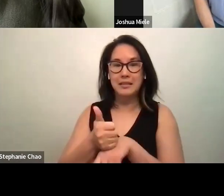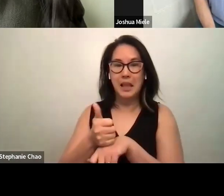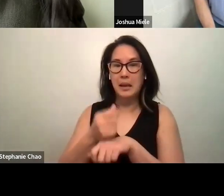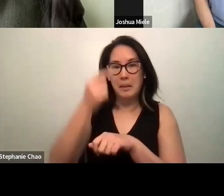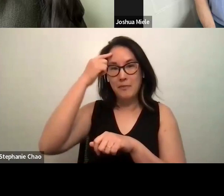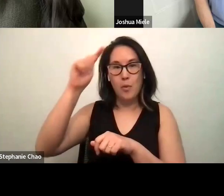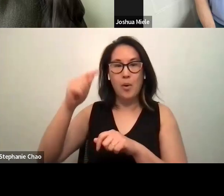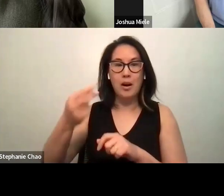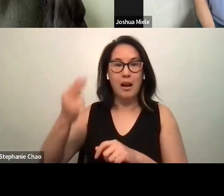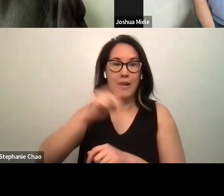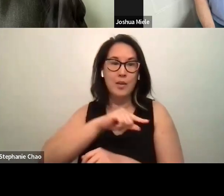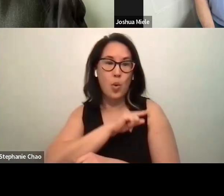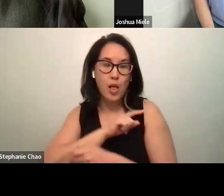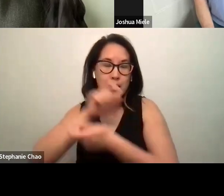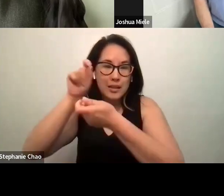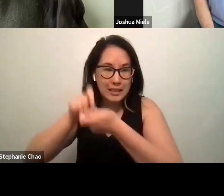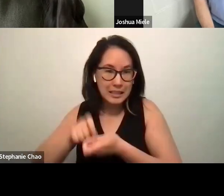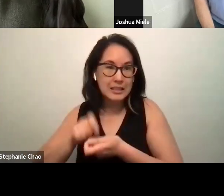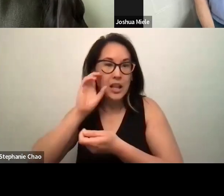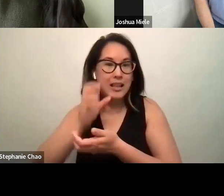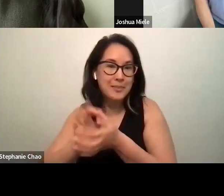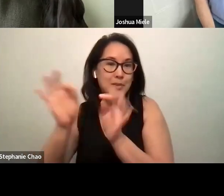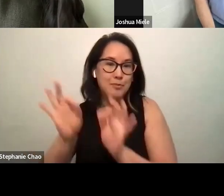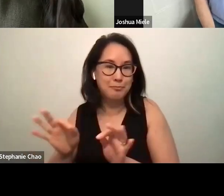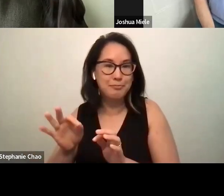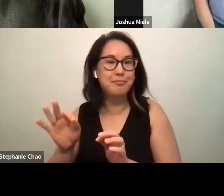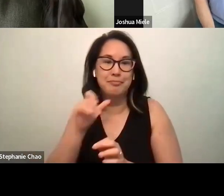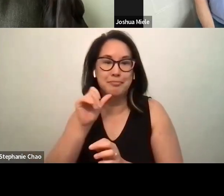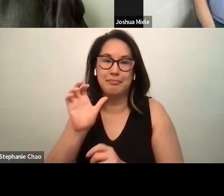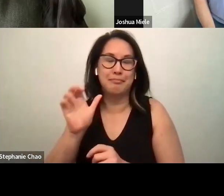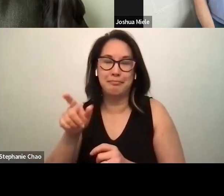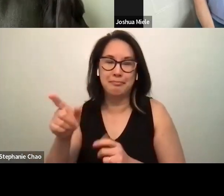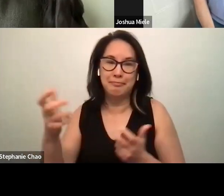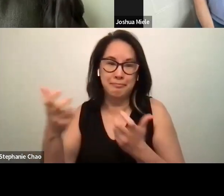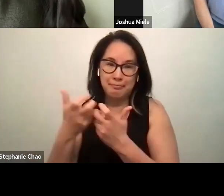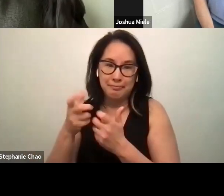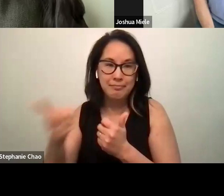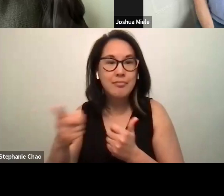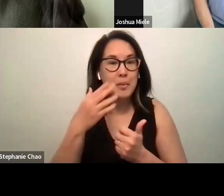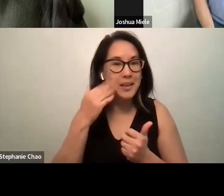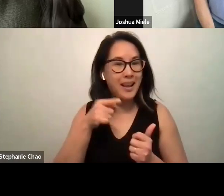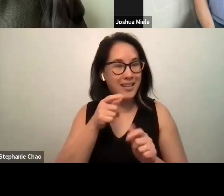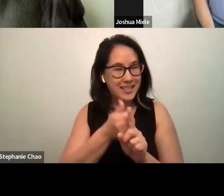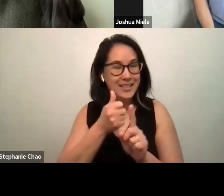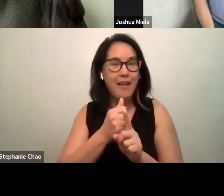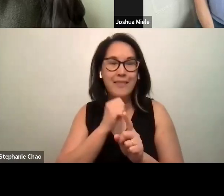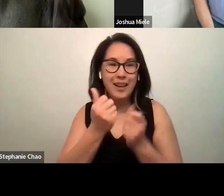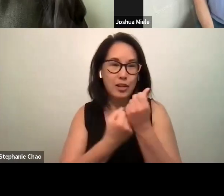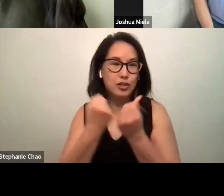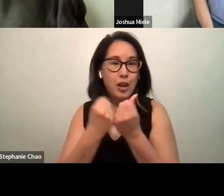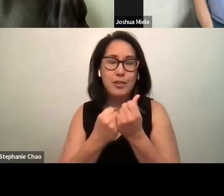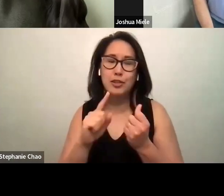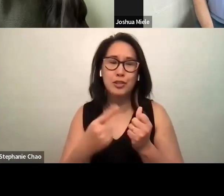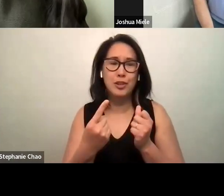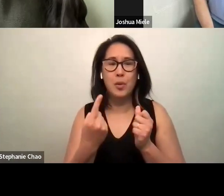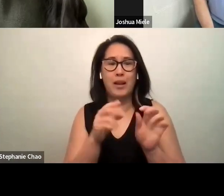high quality, in detail image description because of its unstructured nature. It's just a piece of text